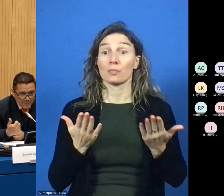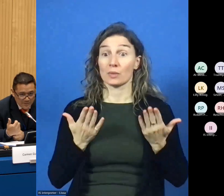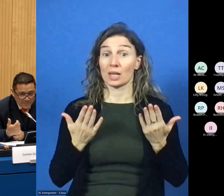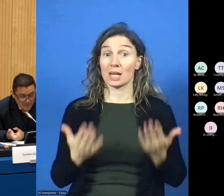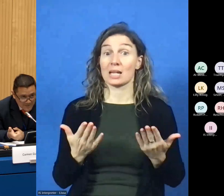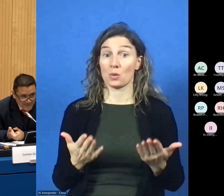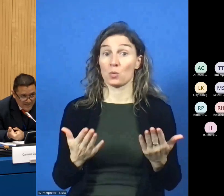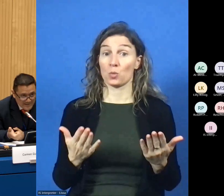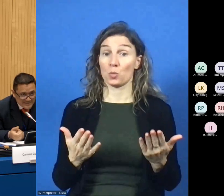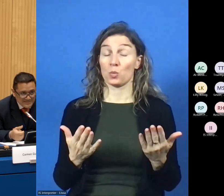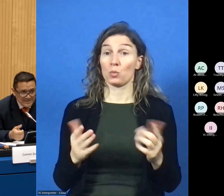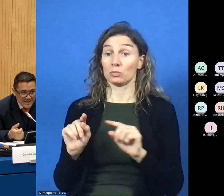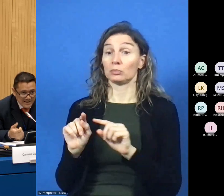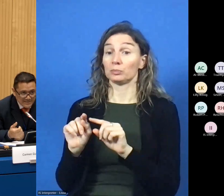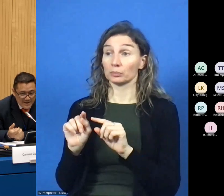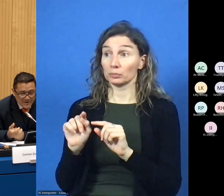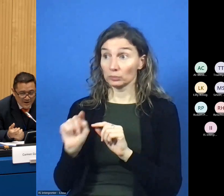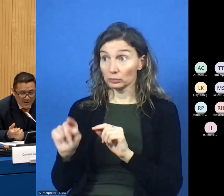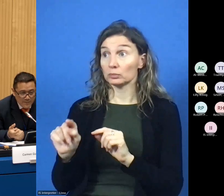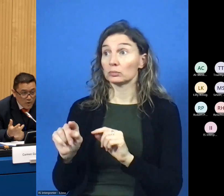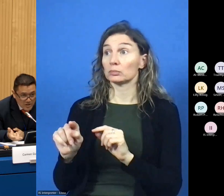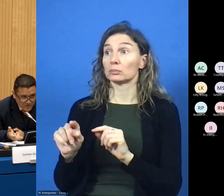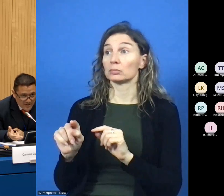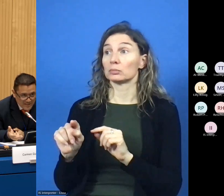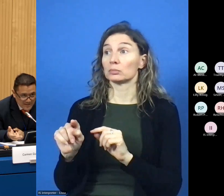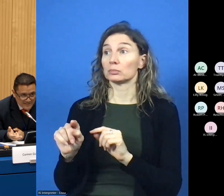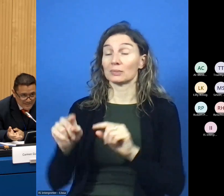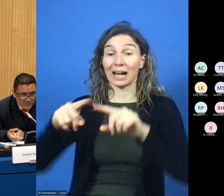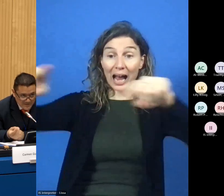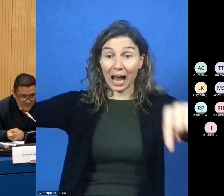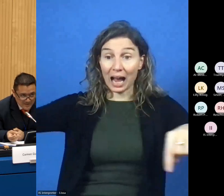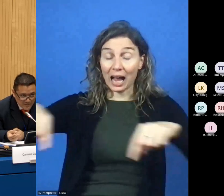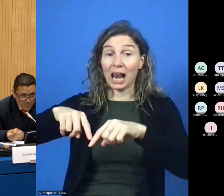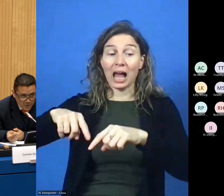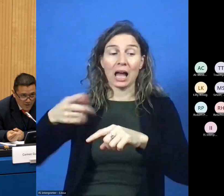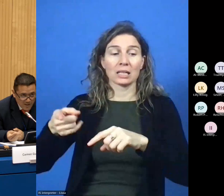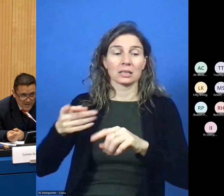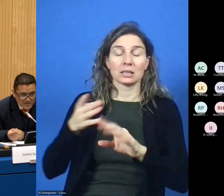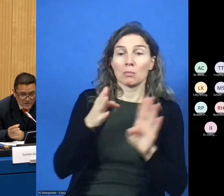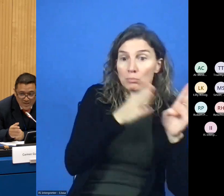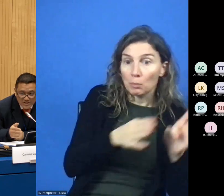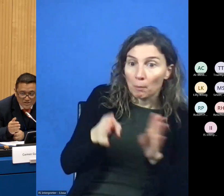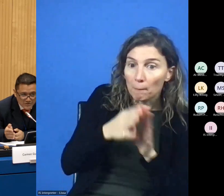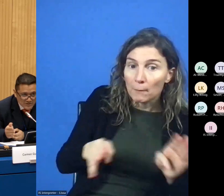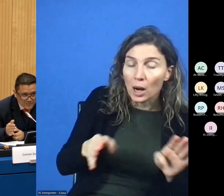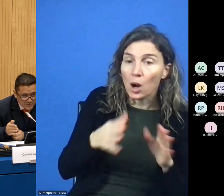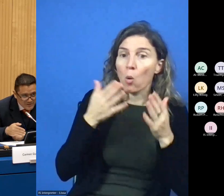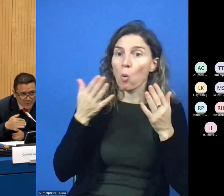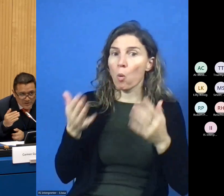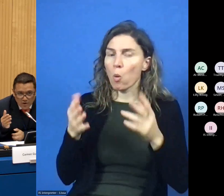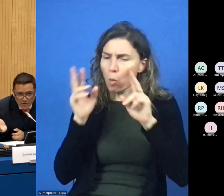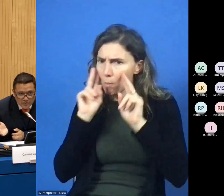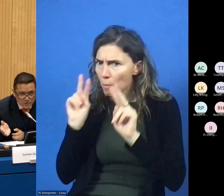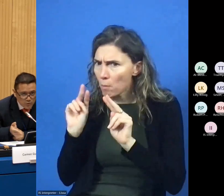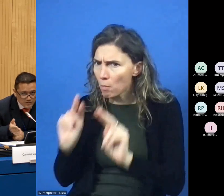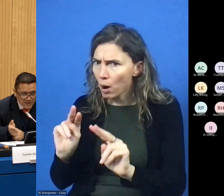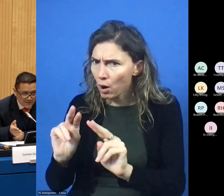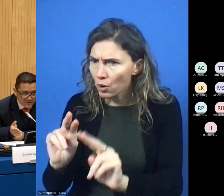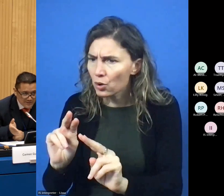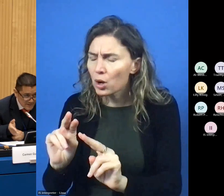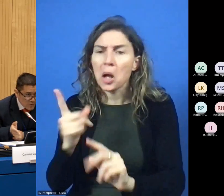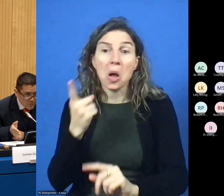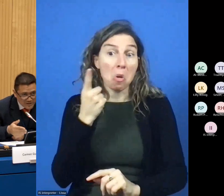are implementing classes, and they are monitoring classes with the model, so they can share the experience with the other